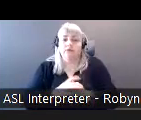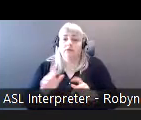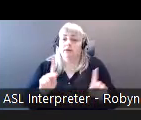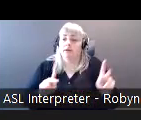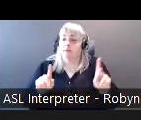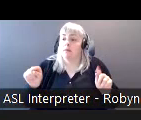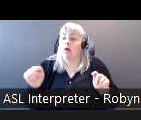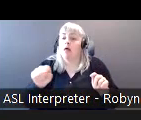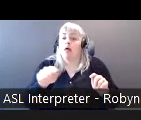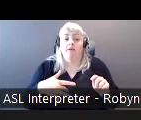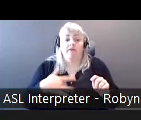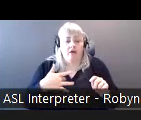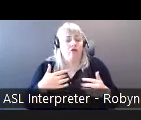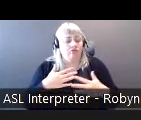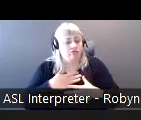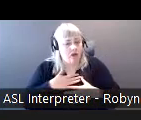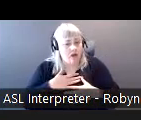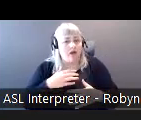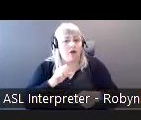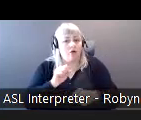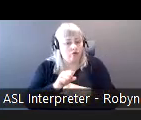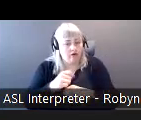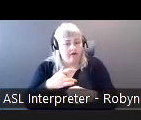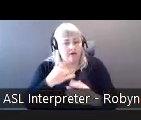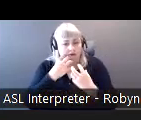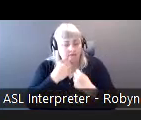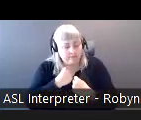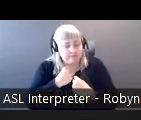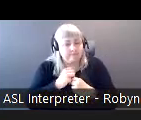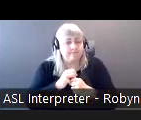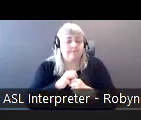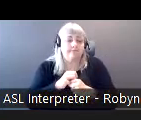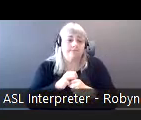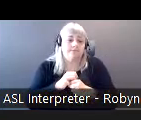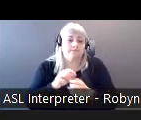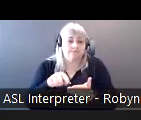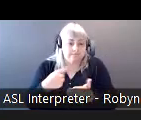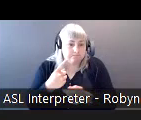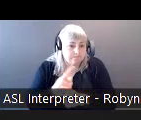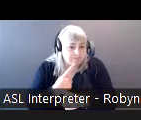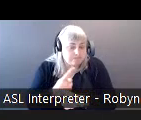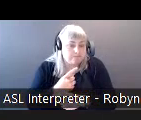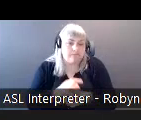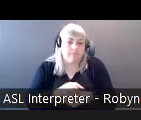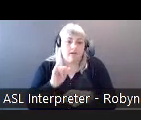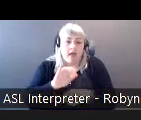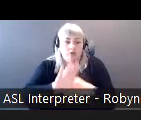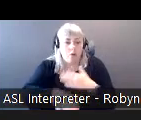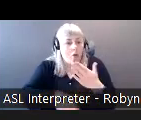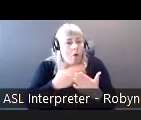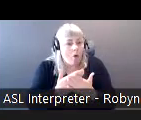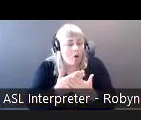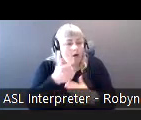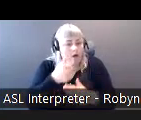fair compensation. So all of these elements are part of self-care and collective care.